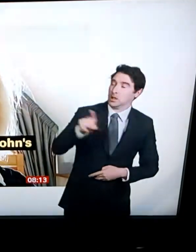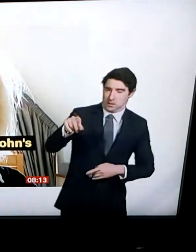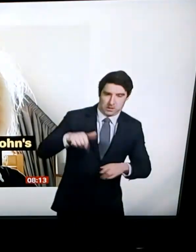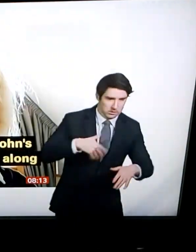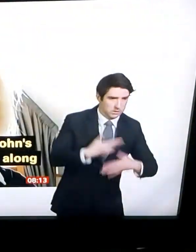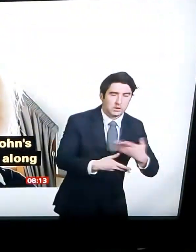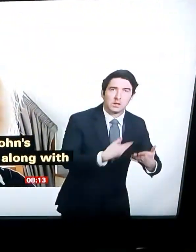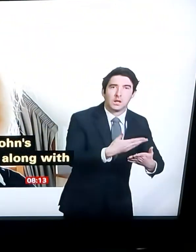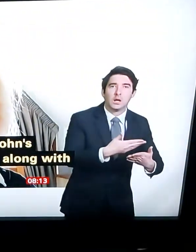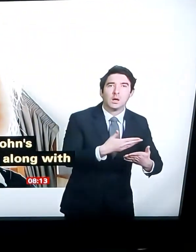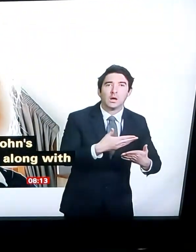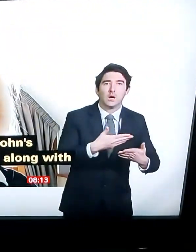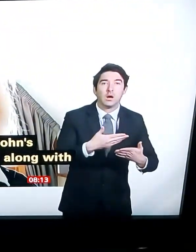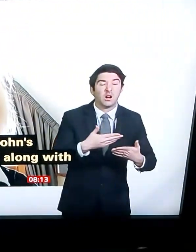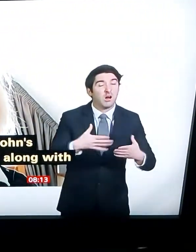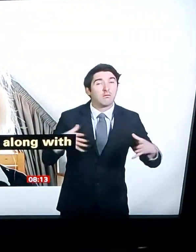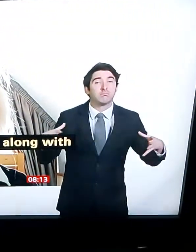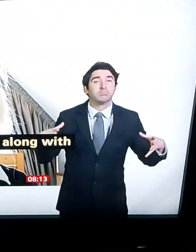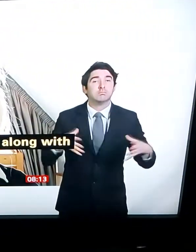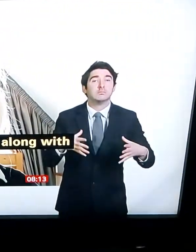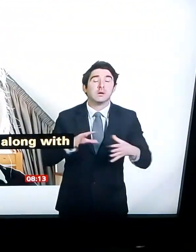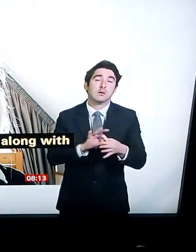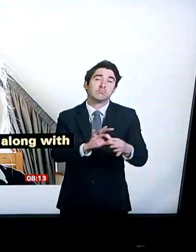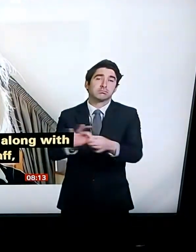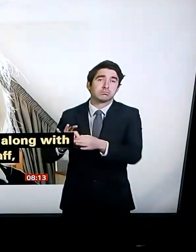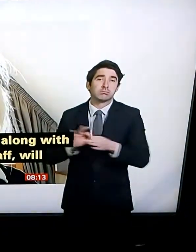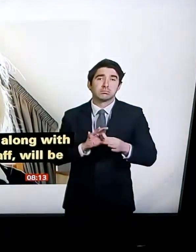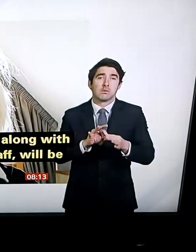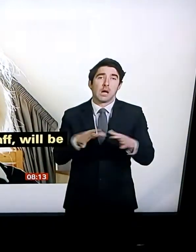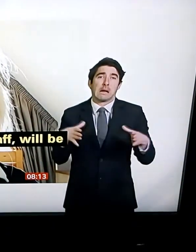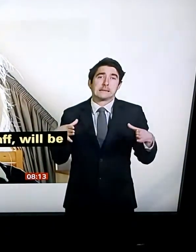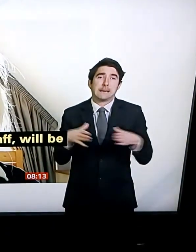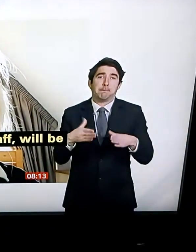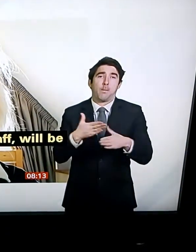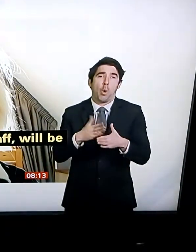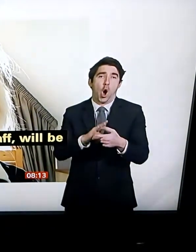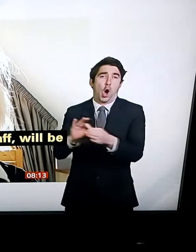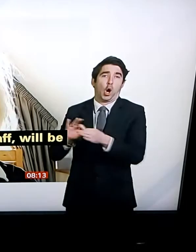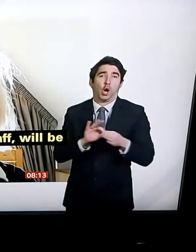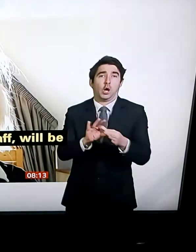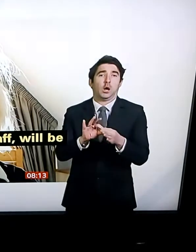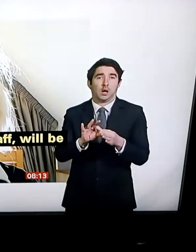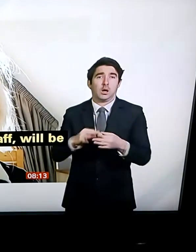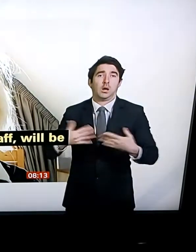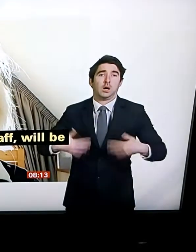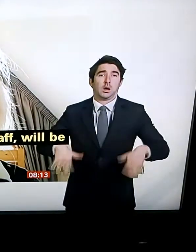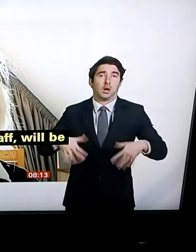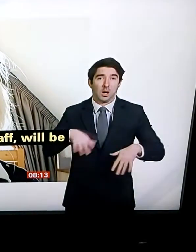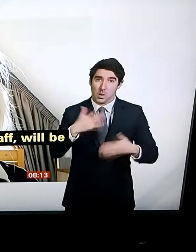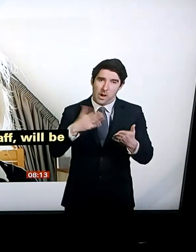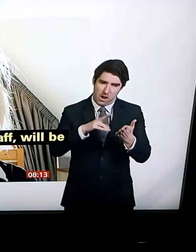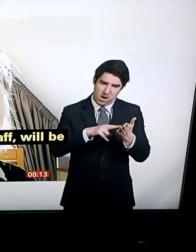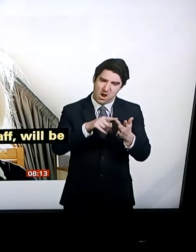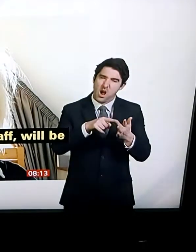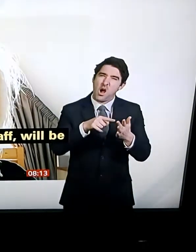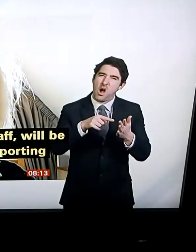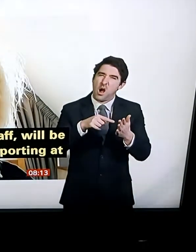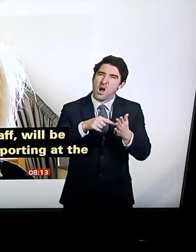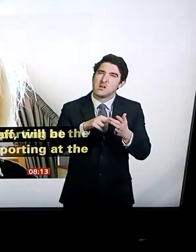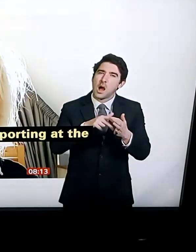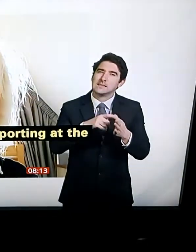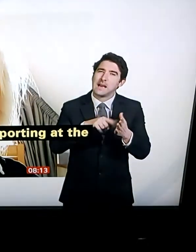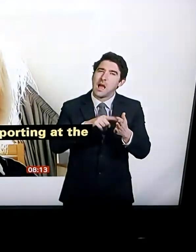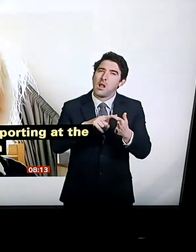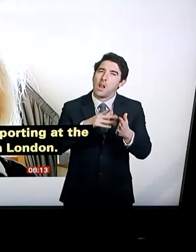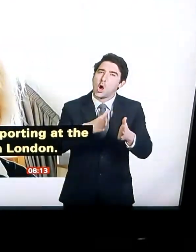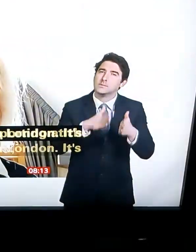support staff, and will be working as a team supporting at the Nightingale Hospital in London. But it's